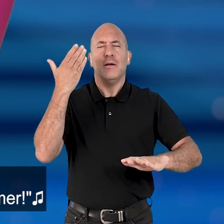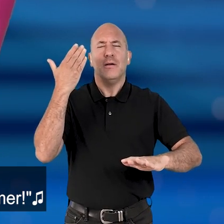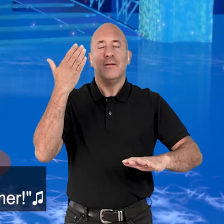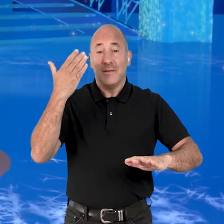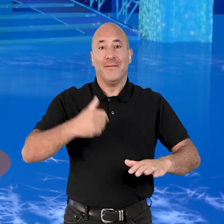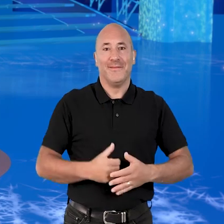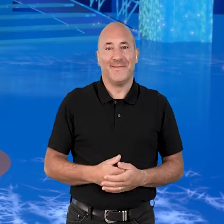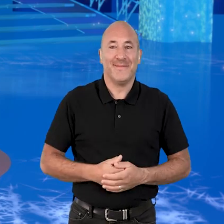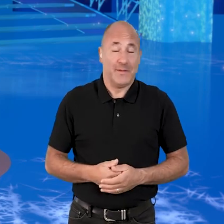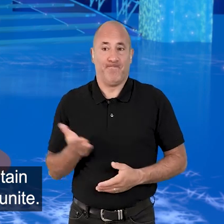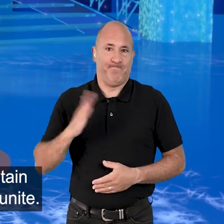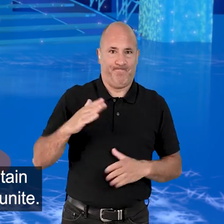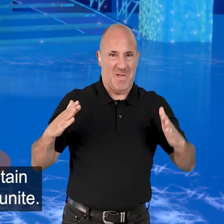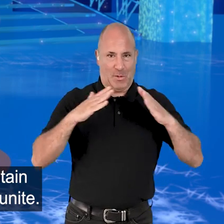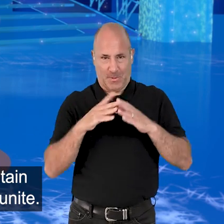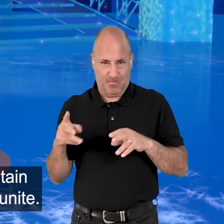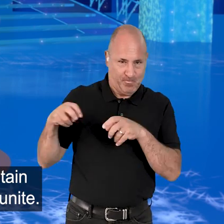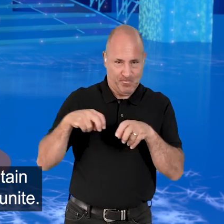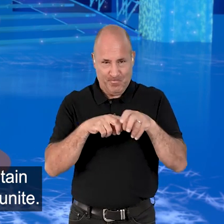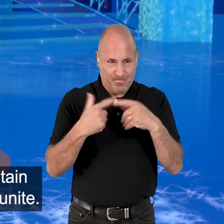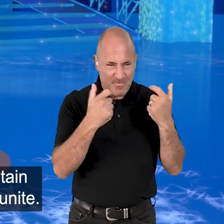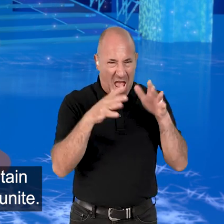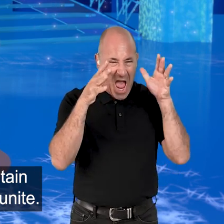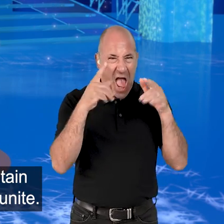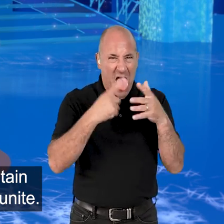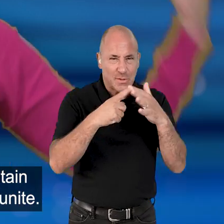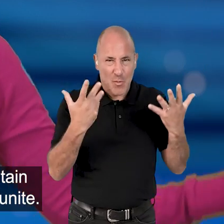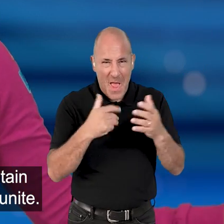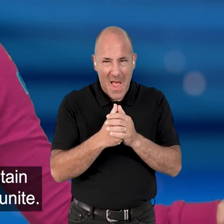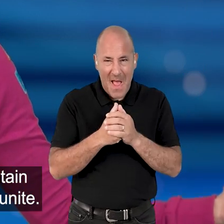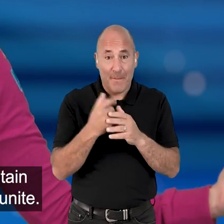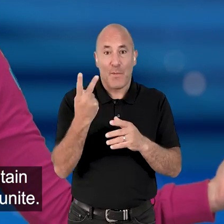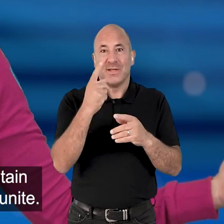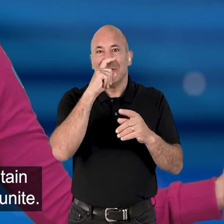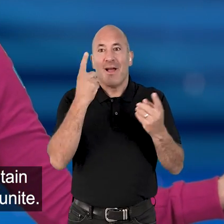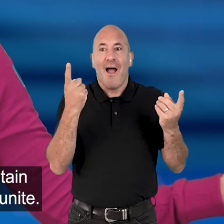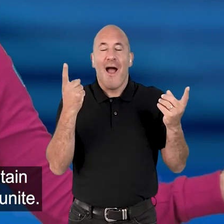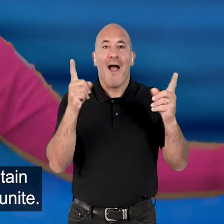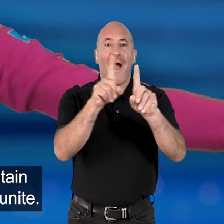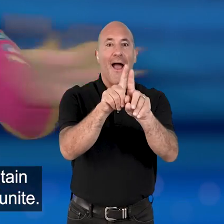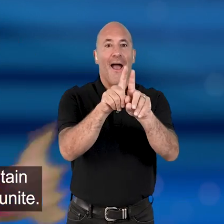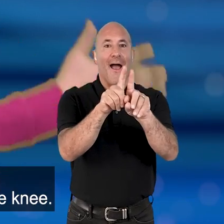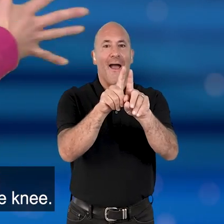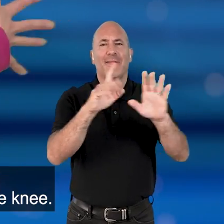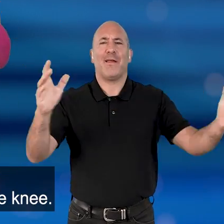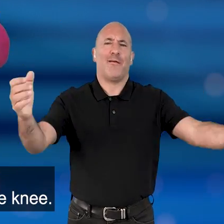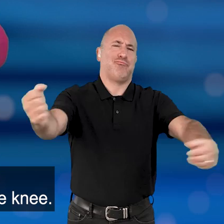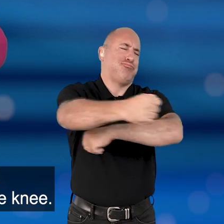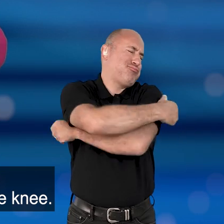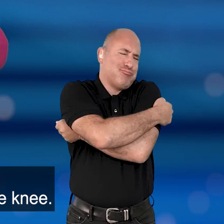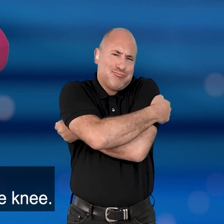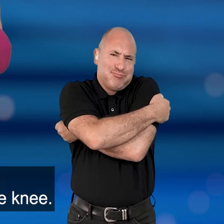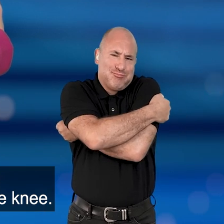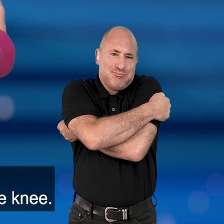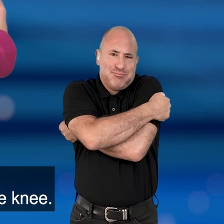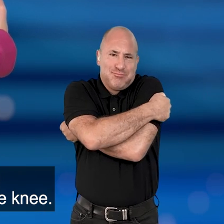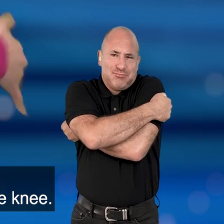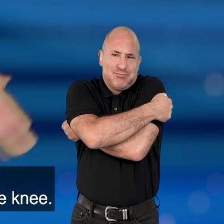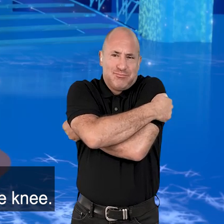summer. He takes them up the mountain to find Elsa, where the girls reunite. Wrap your arms around